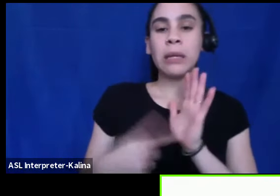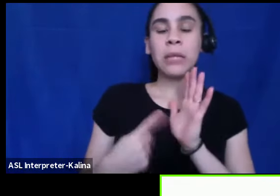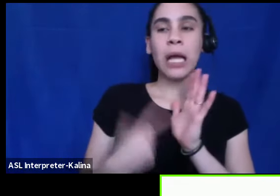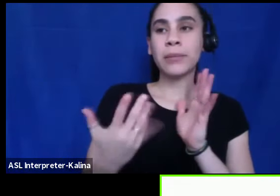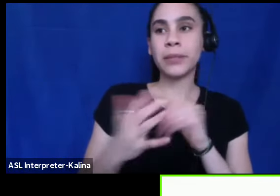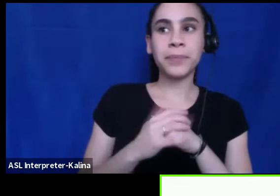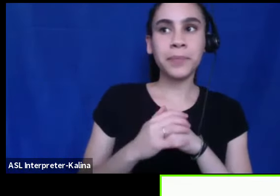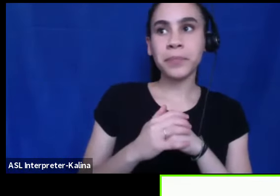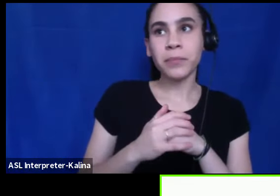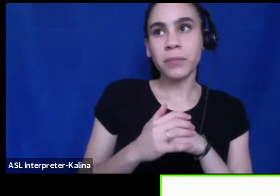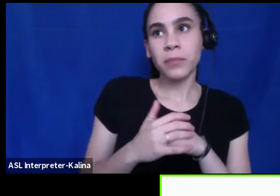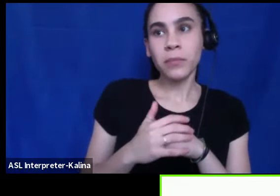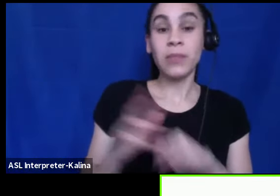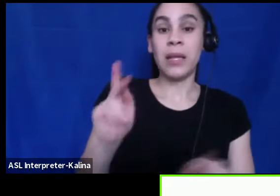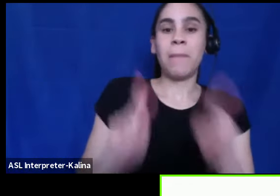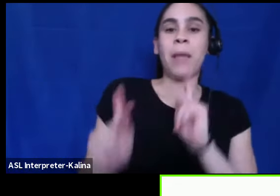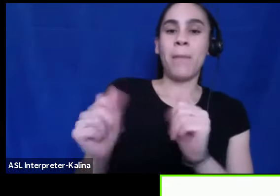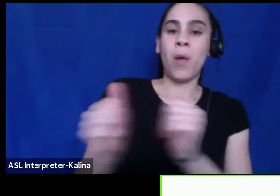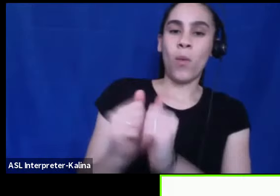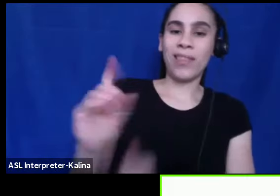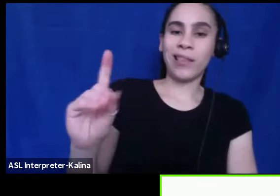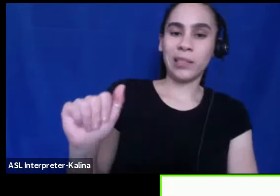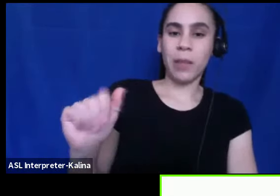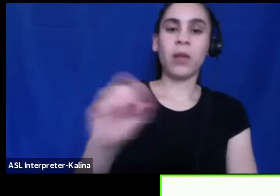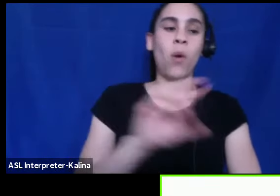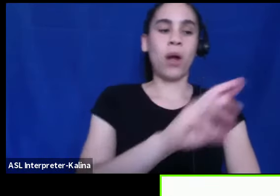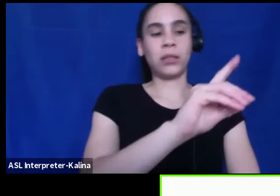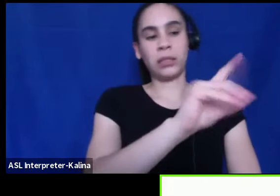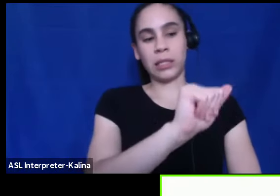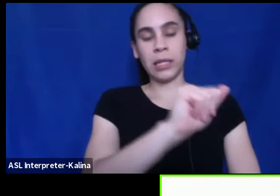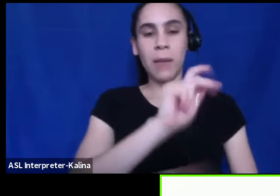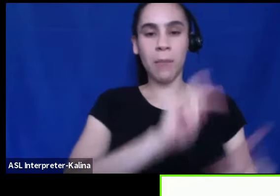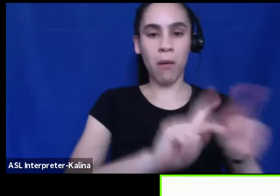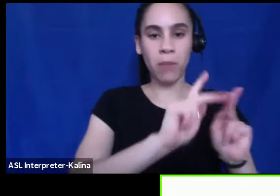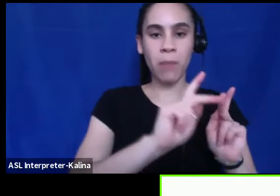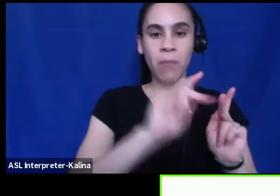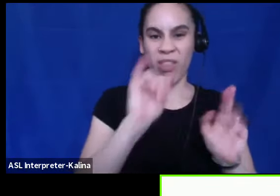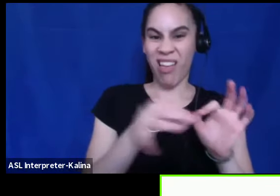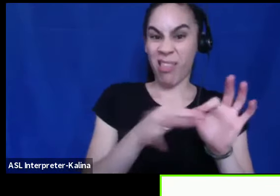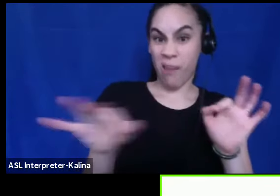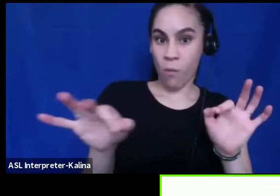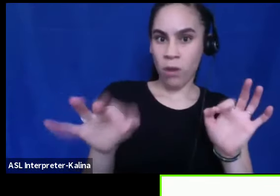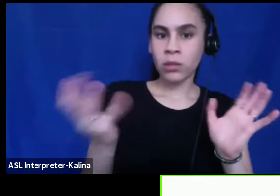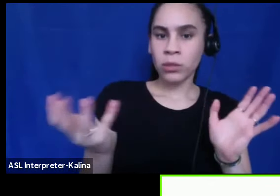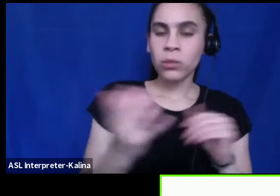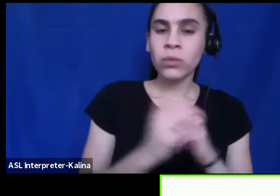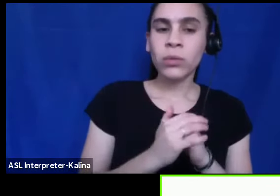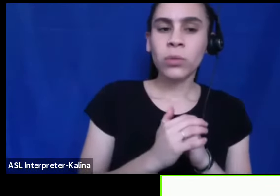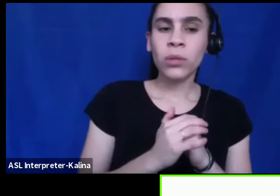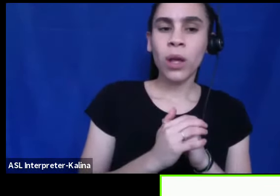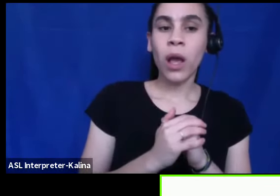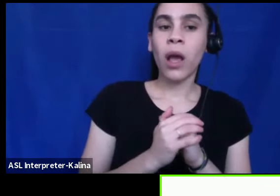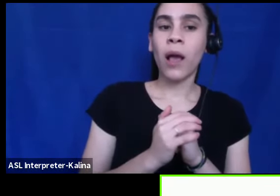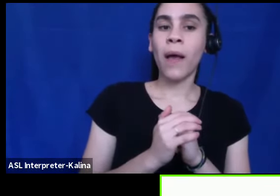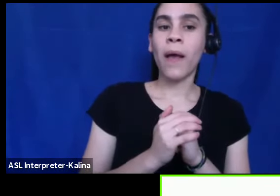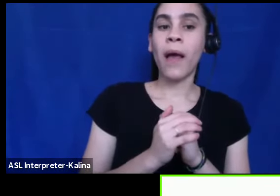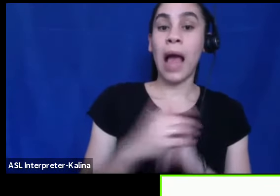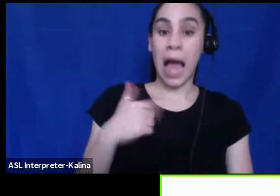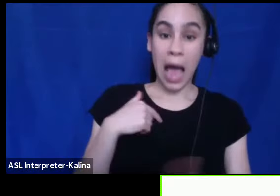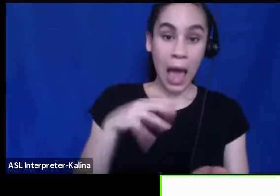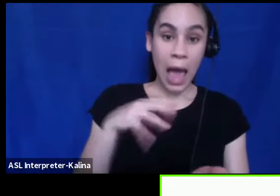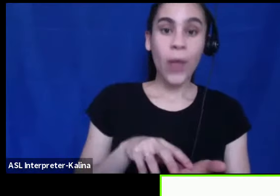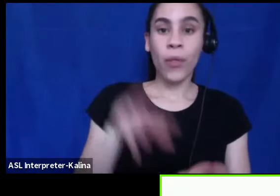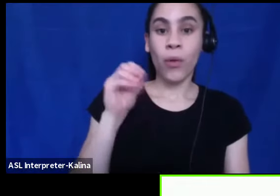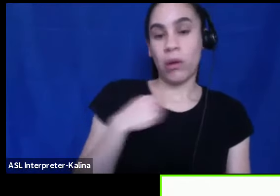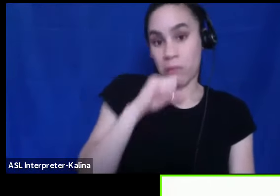just need to say people with disabilities or disabled people in your language. So I have learned, and I would love